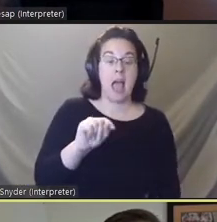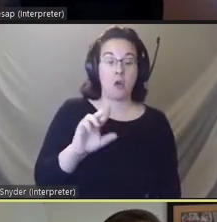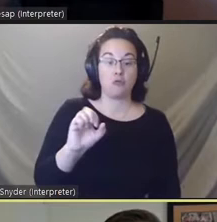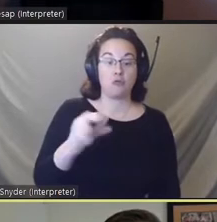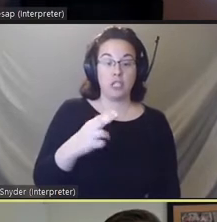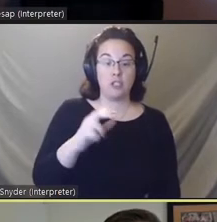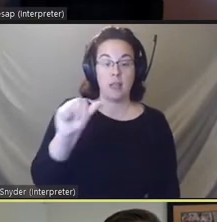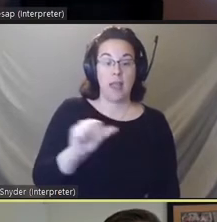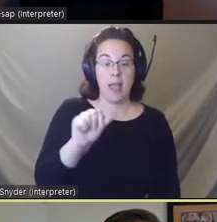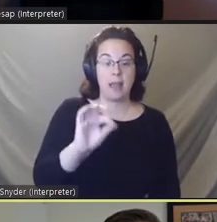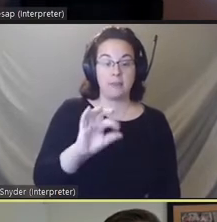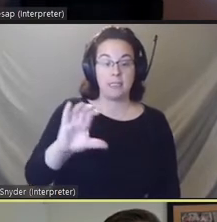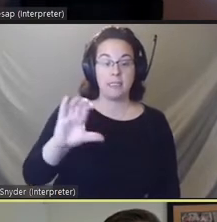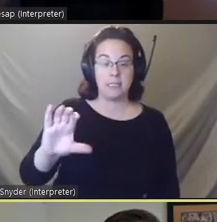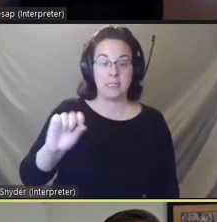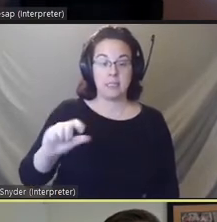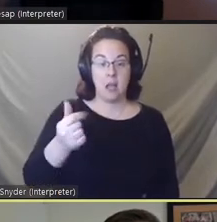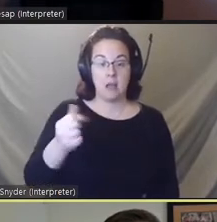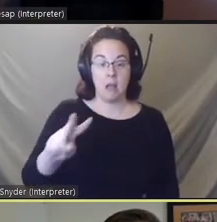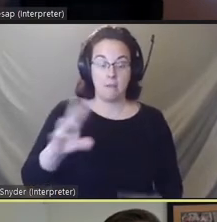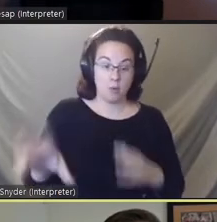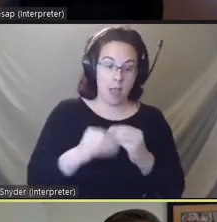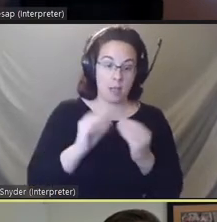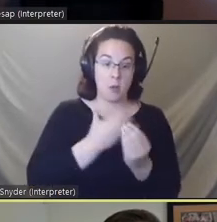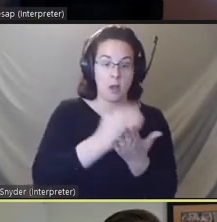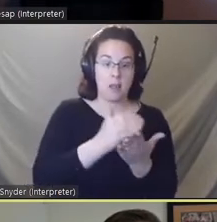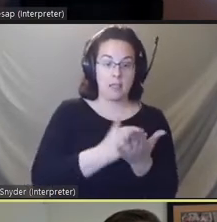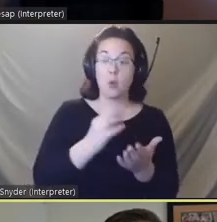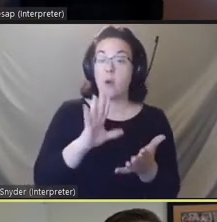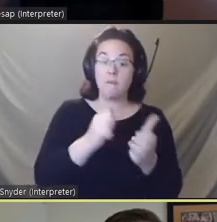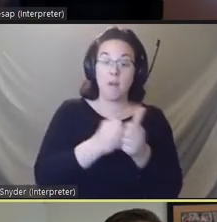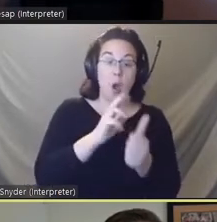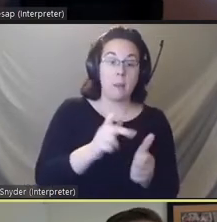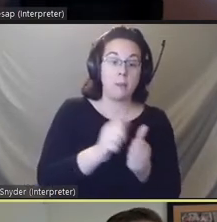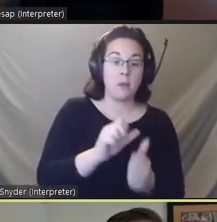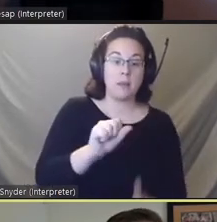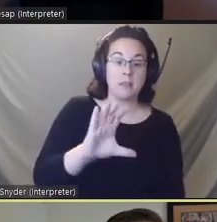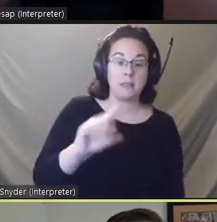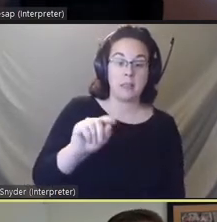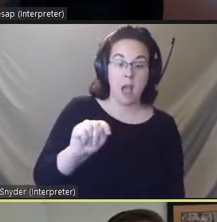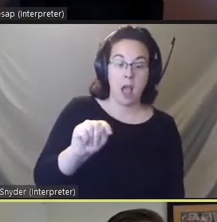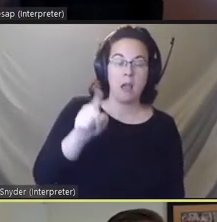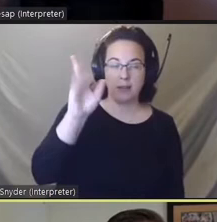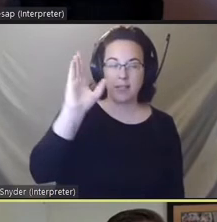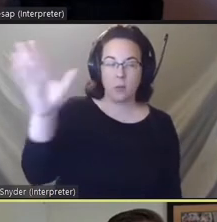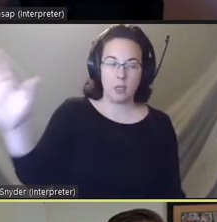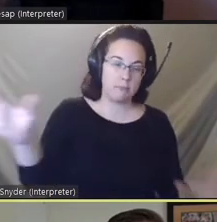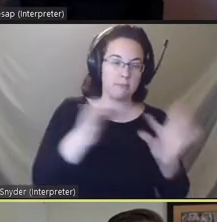outreach@fcc.gov to be added to the list, or follow up with Scott and he will connect you with the team.